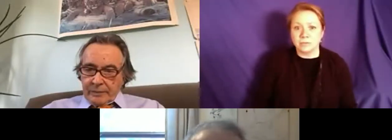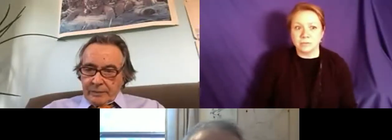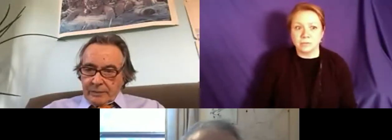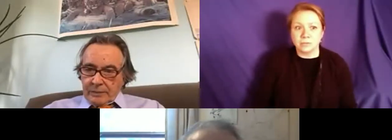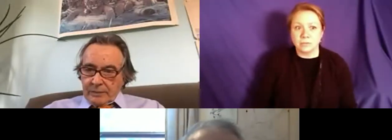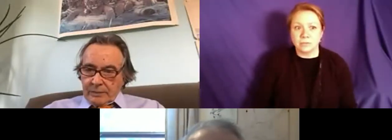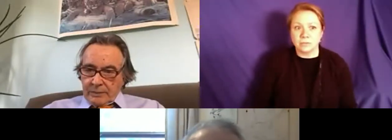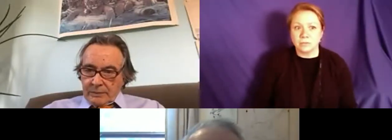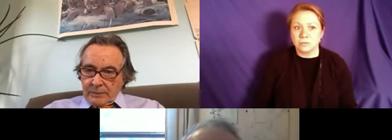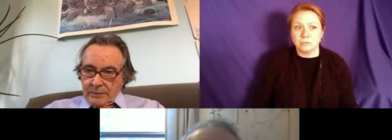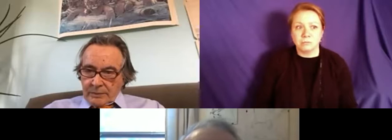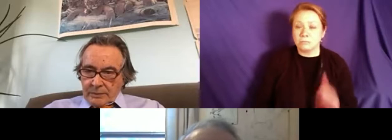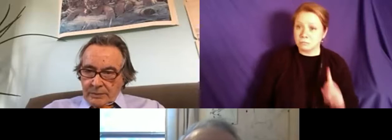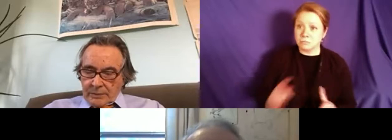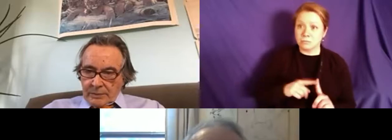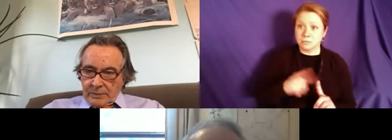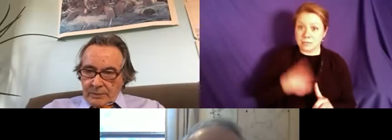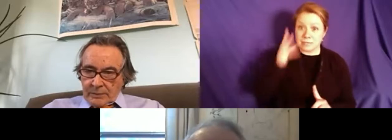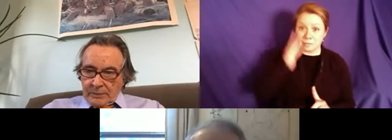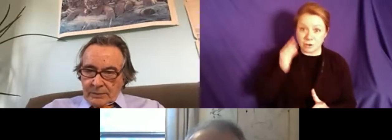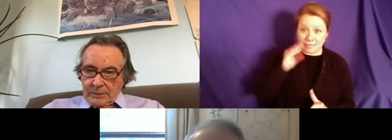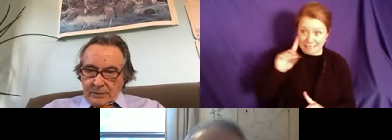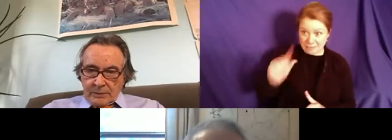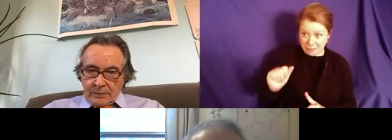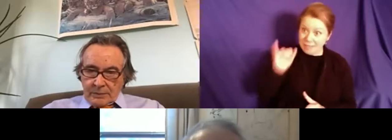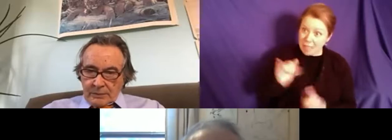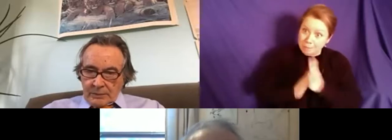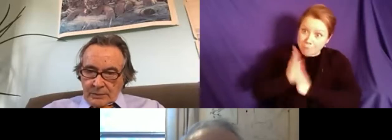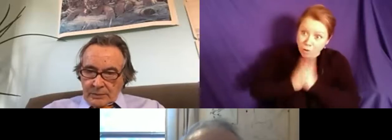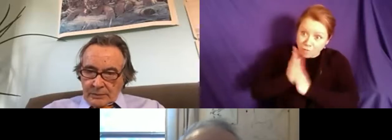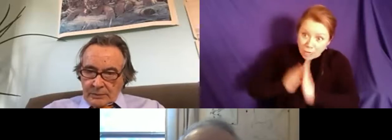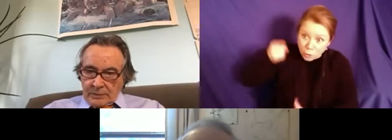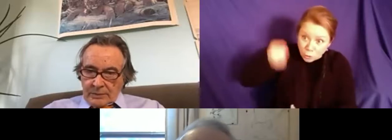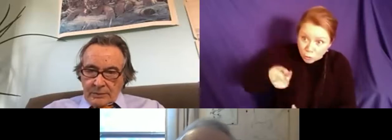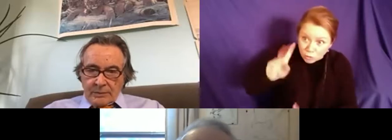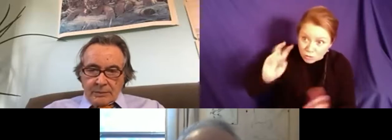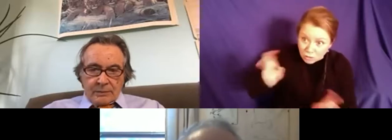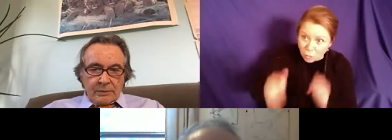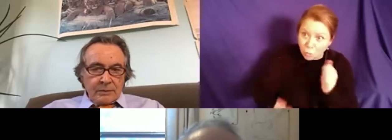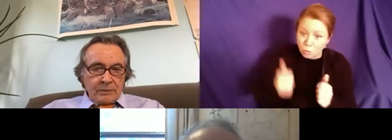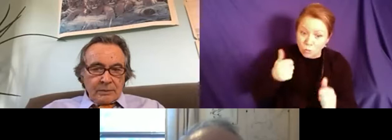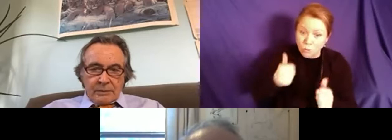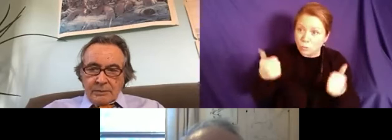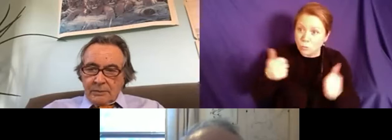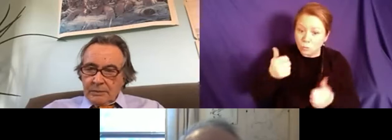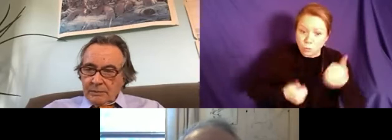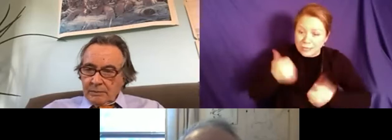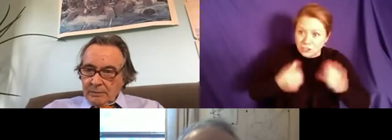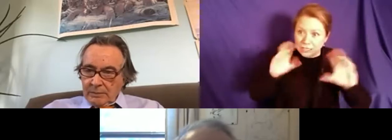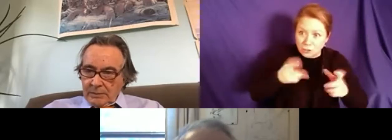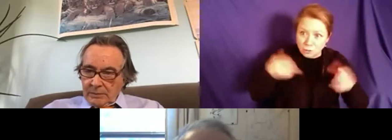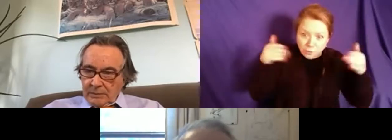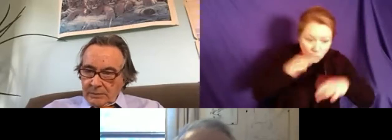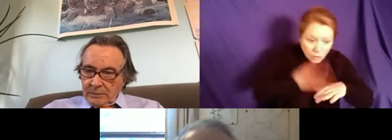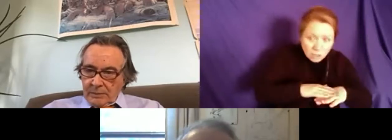the experience of disability been a motivating factor in the issues you choose to focus on? Has your